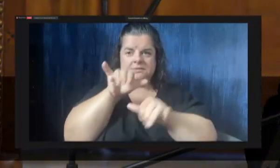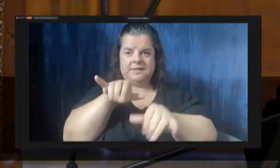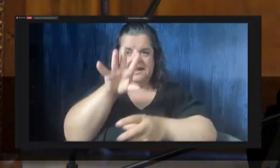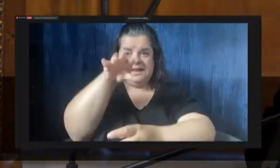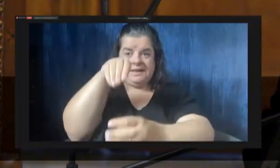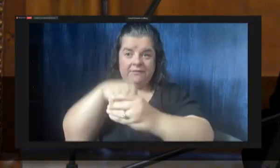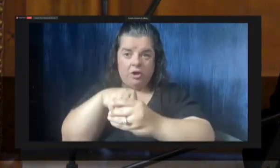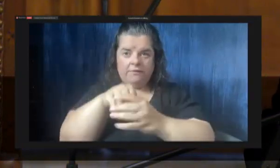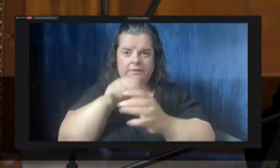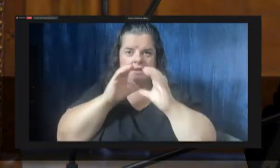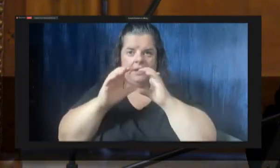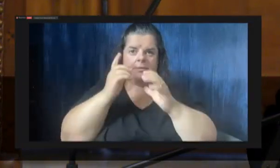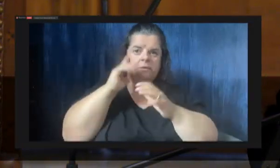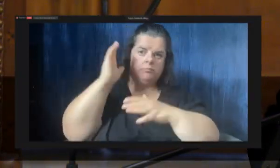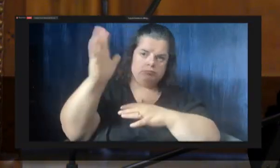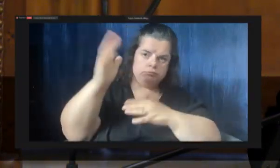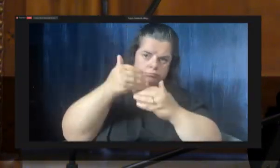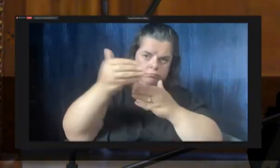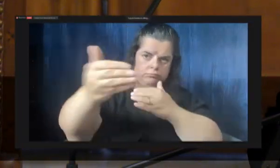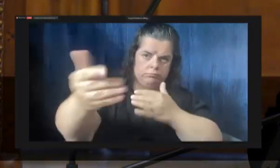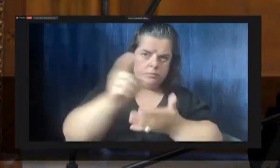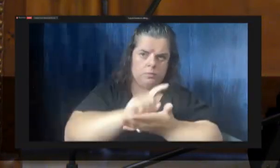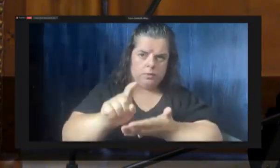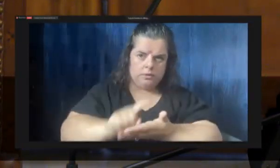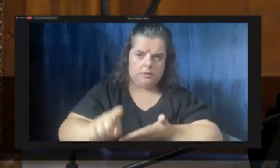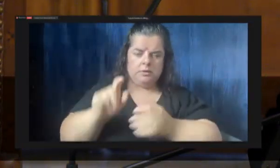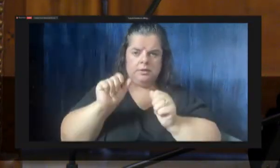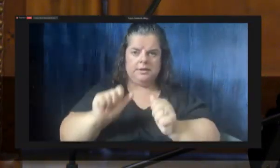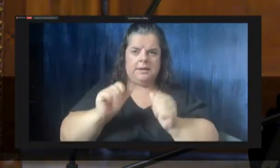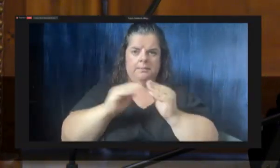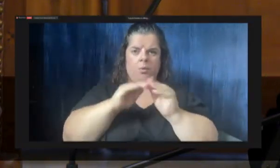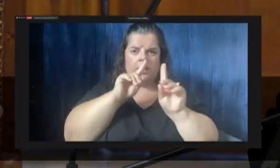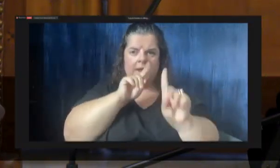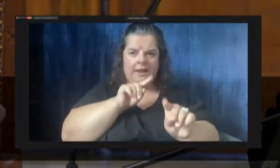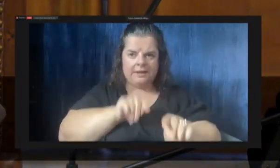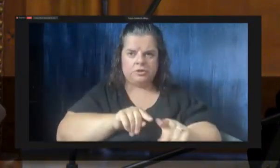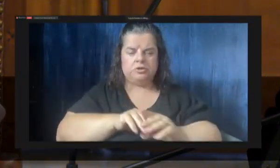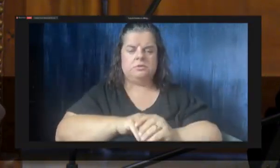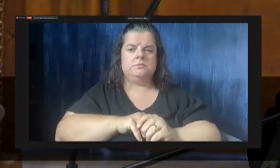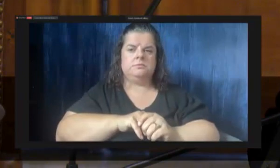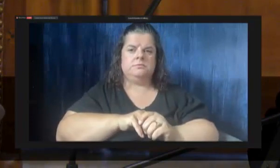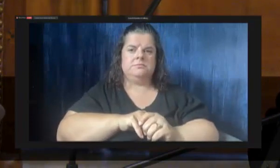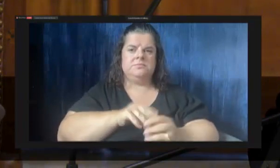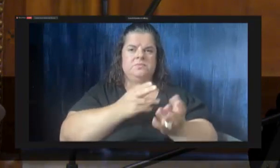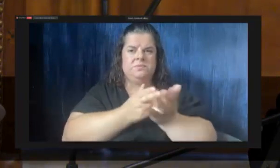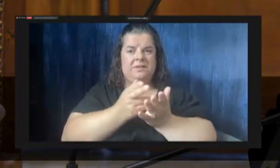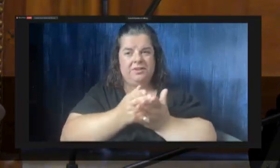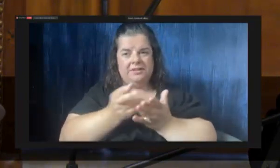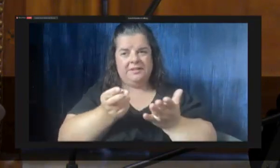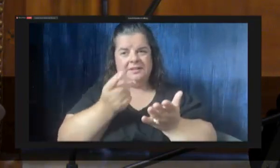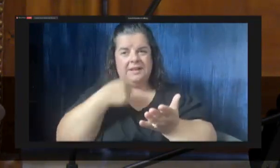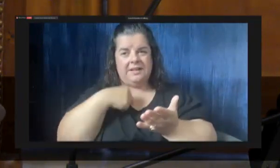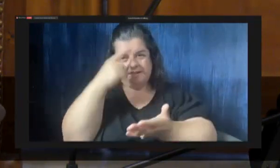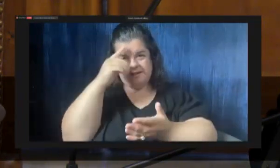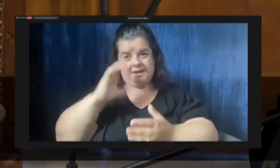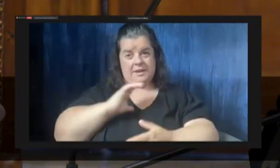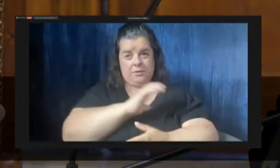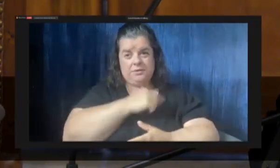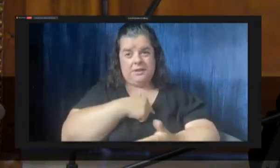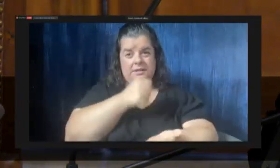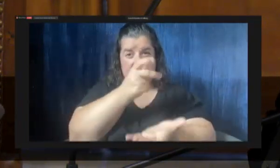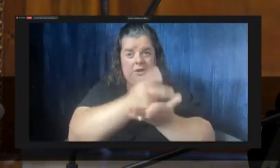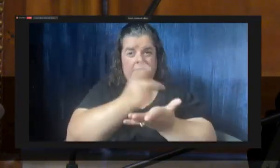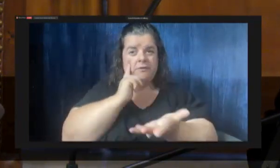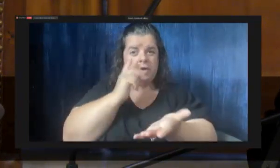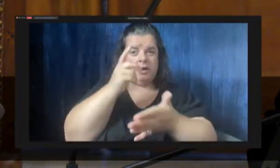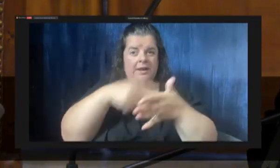the coming weeks so that we can get these questions answered. And frankly, I think council has the authority to cancel a contract even